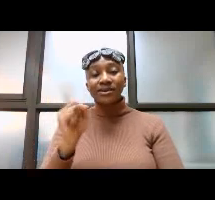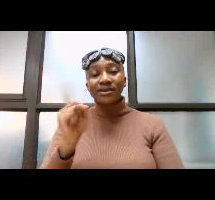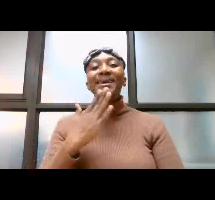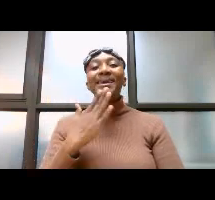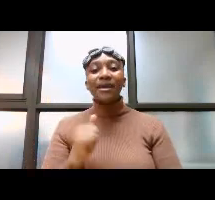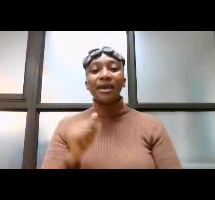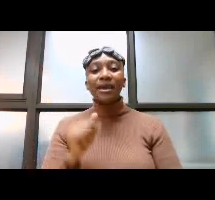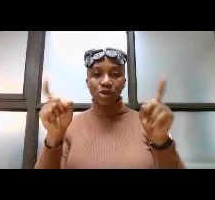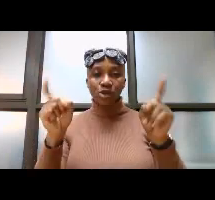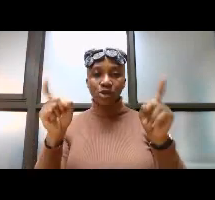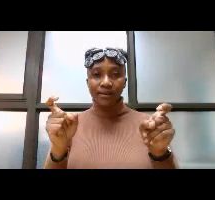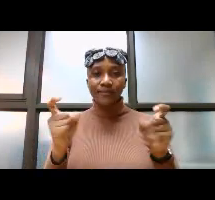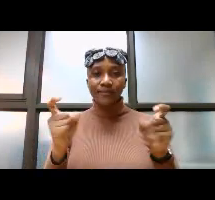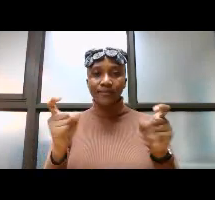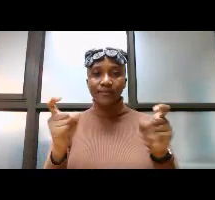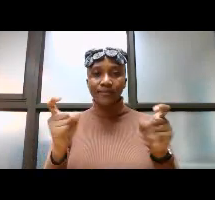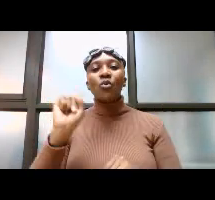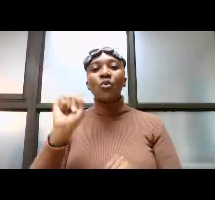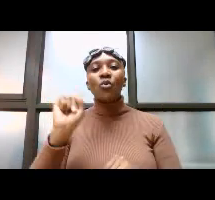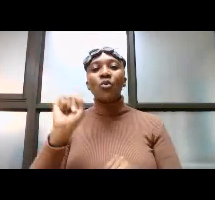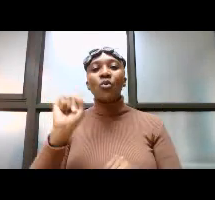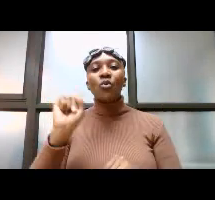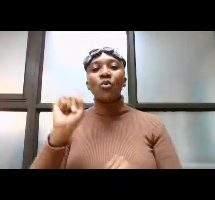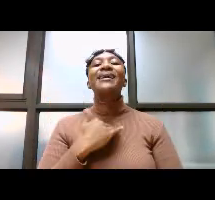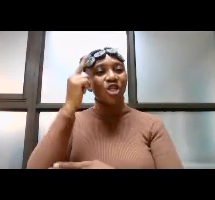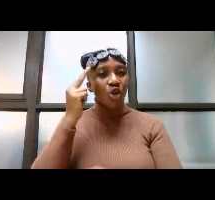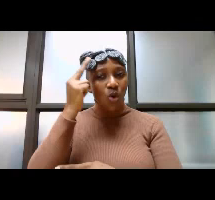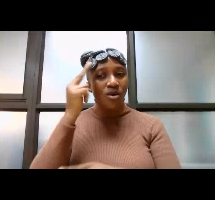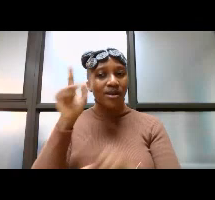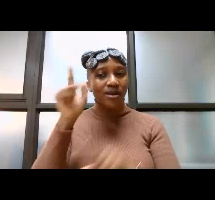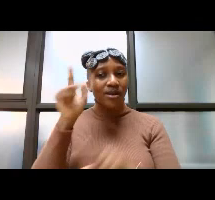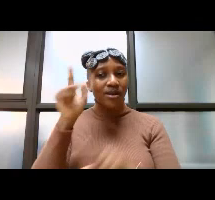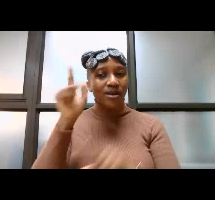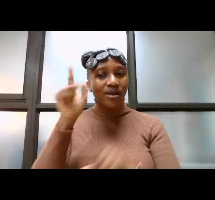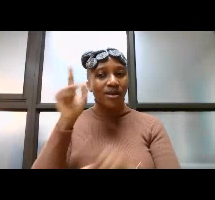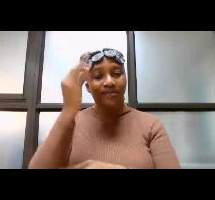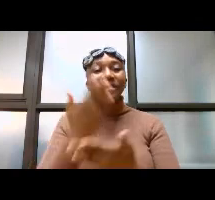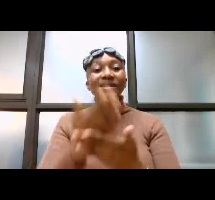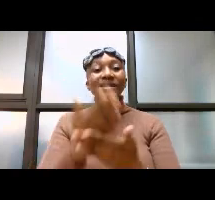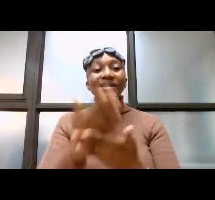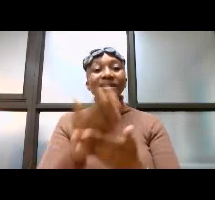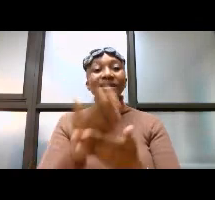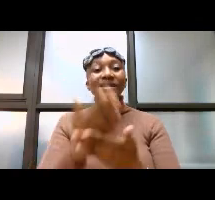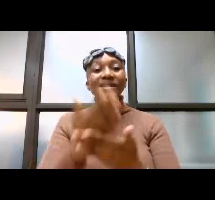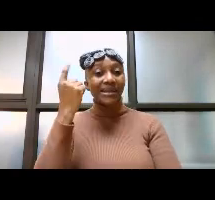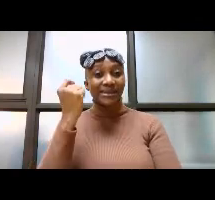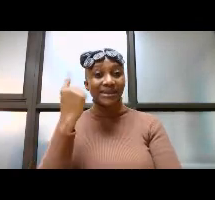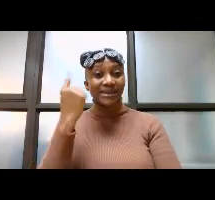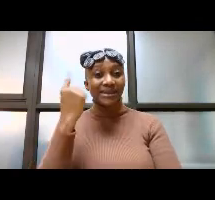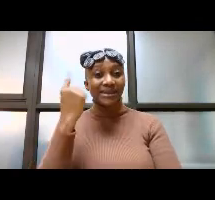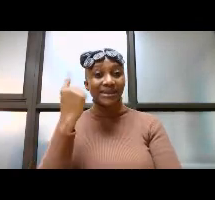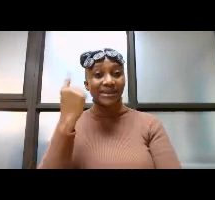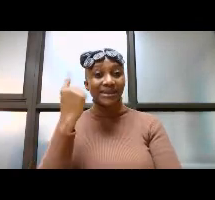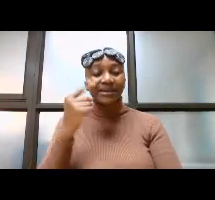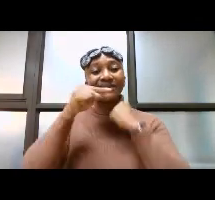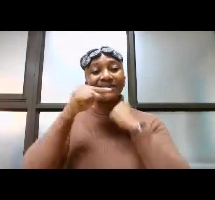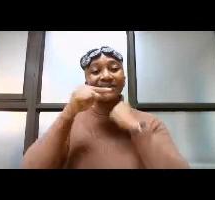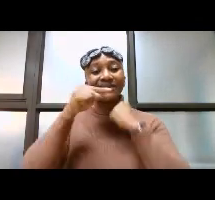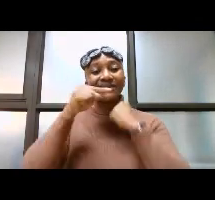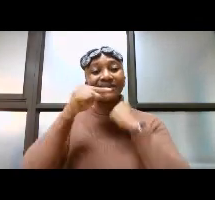a very interesting theory and concept that can really help us understand, deeply understand what is